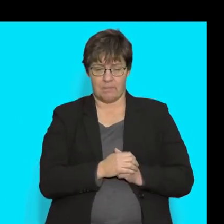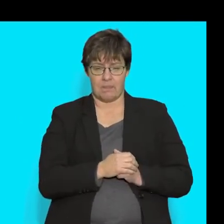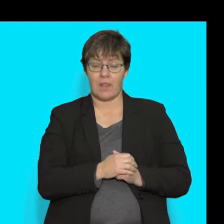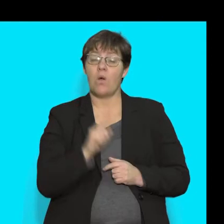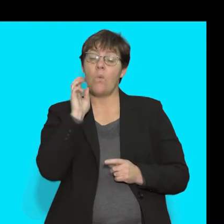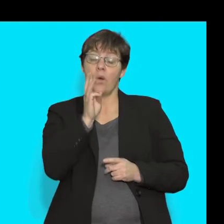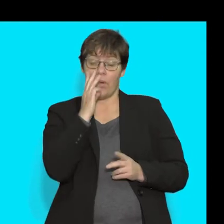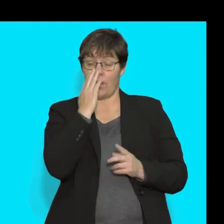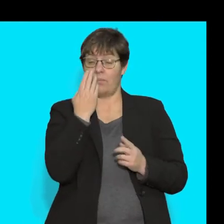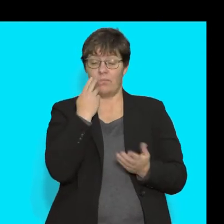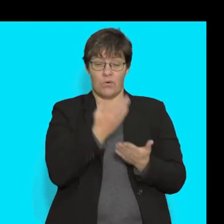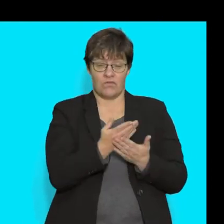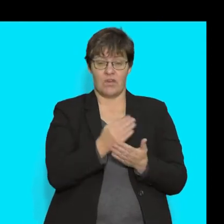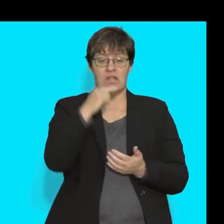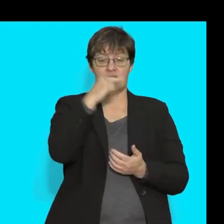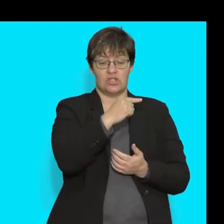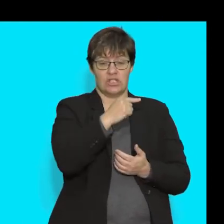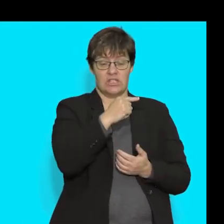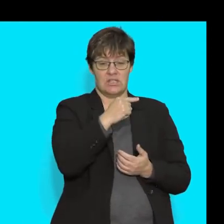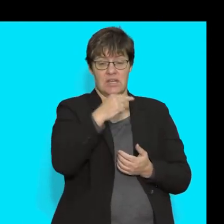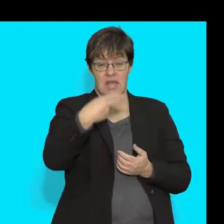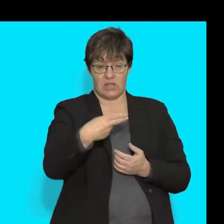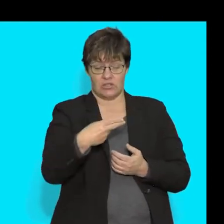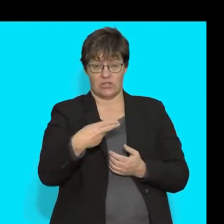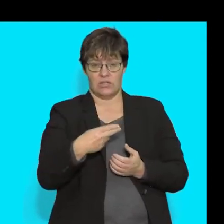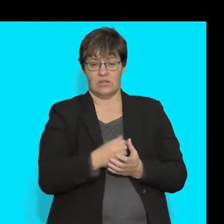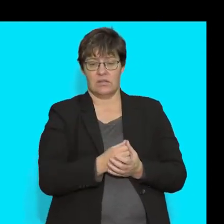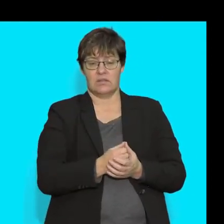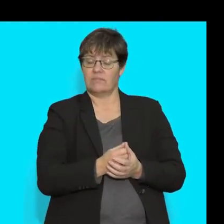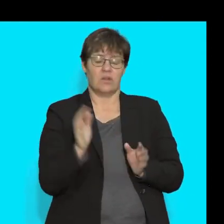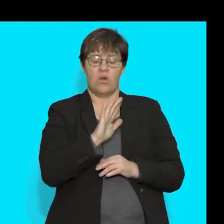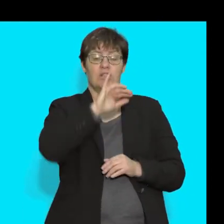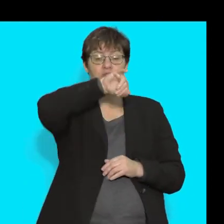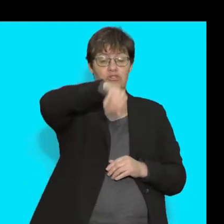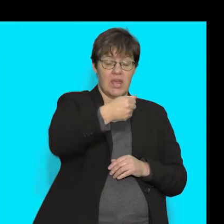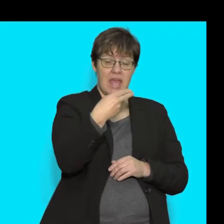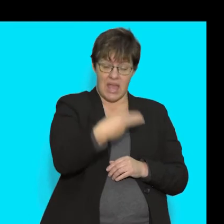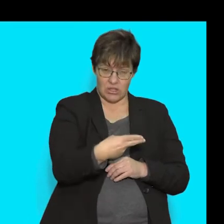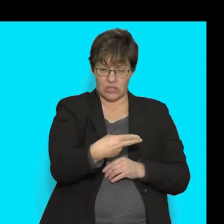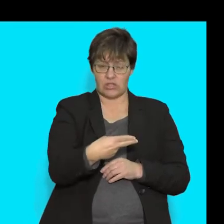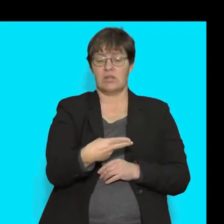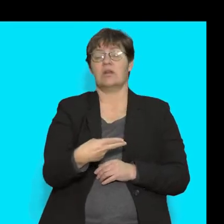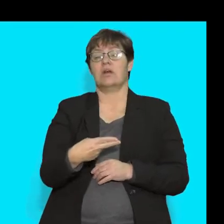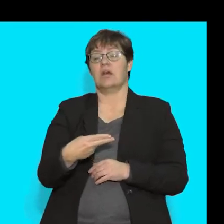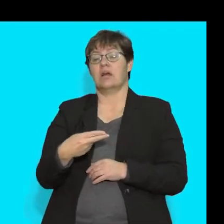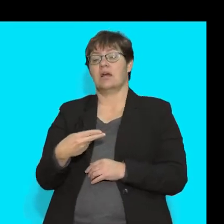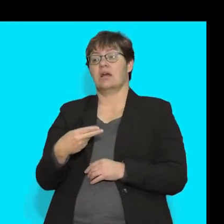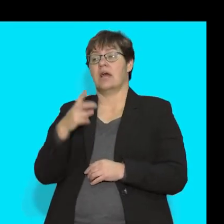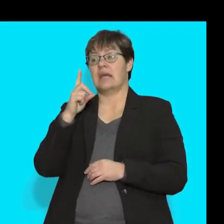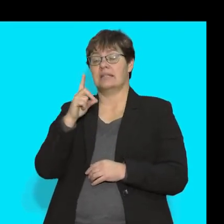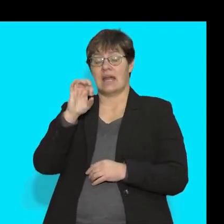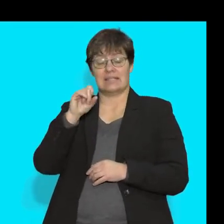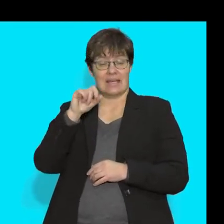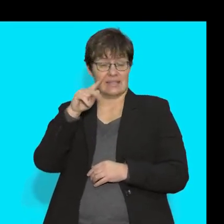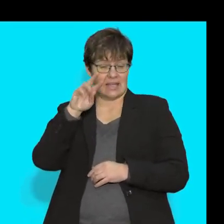we are going to prove that GH is bisecting, JH is bisecting GI.